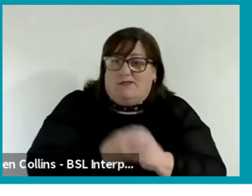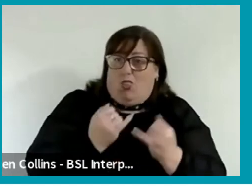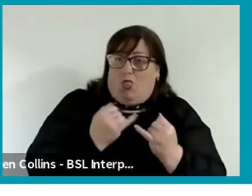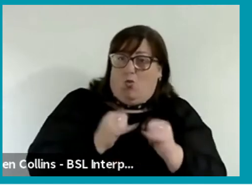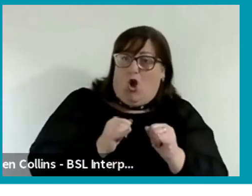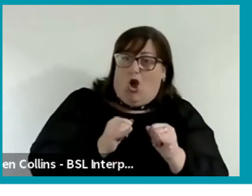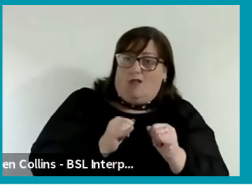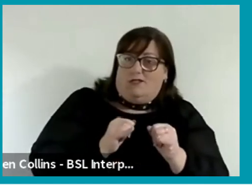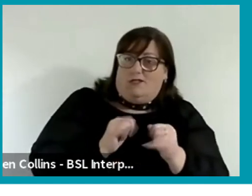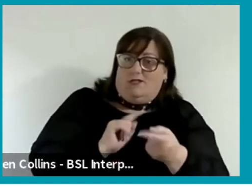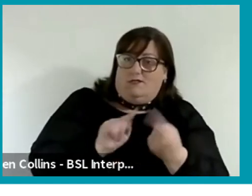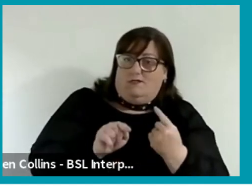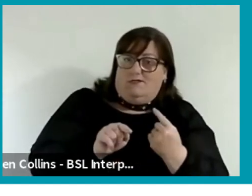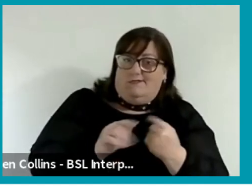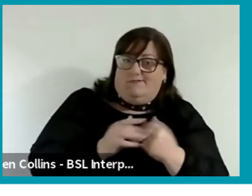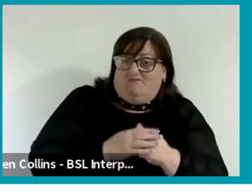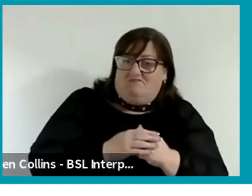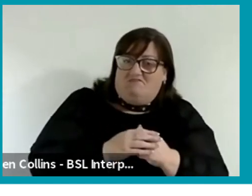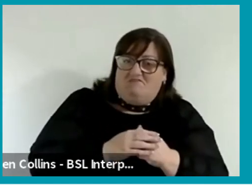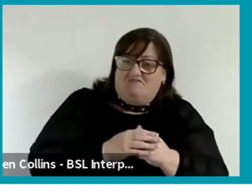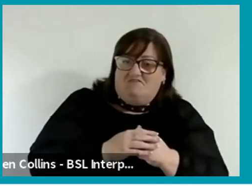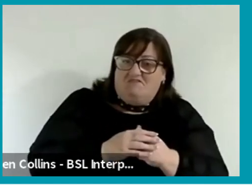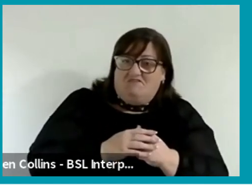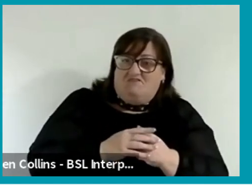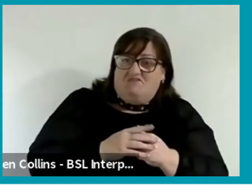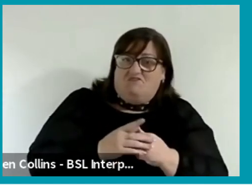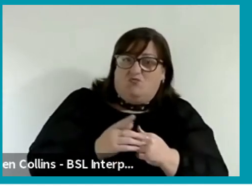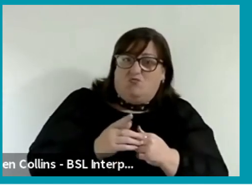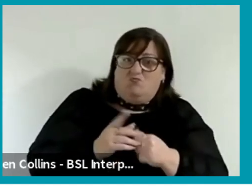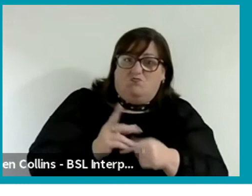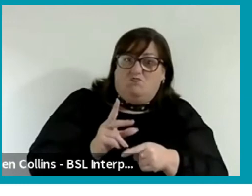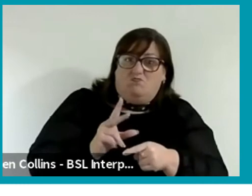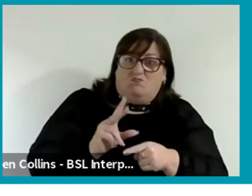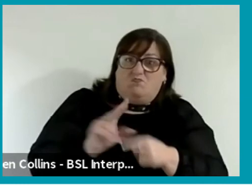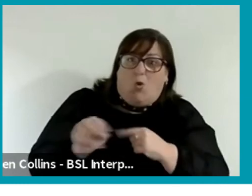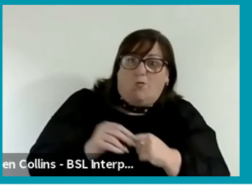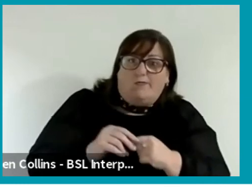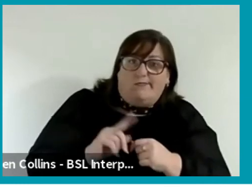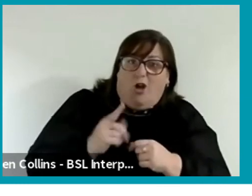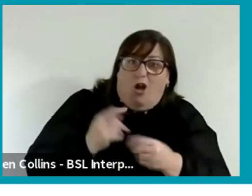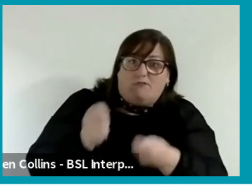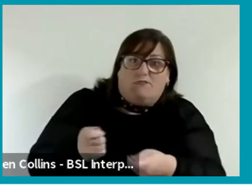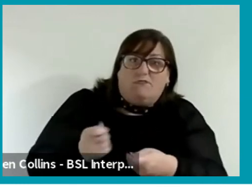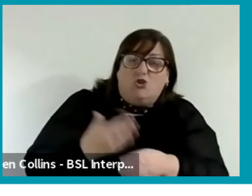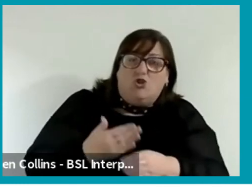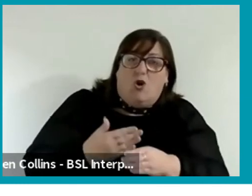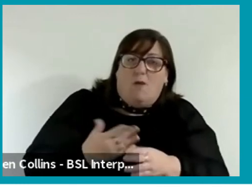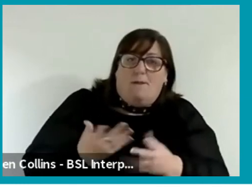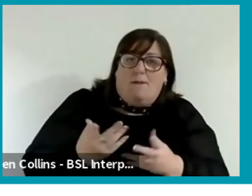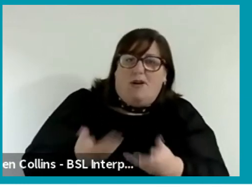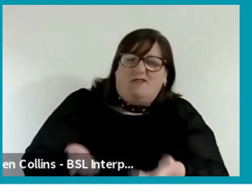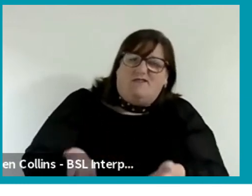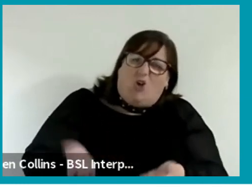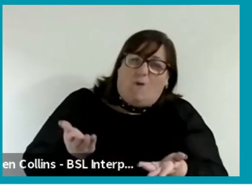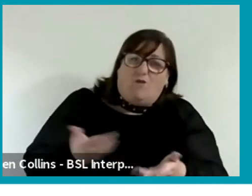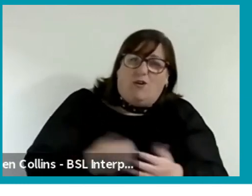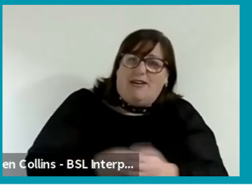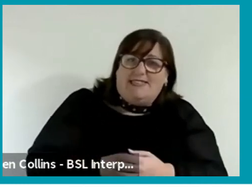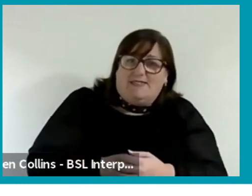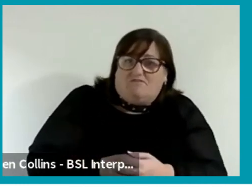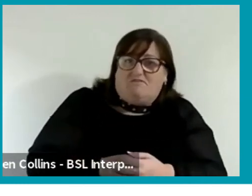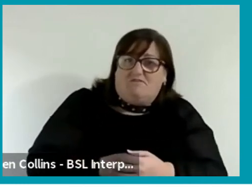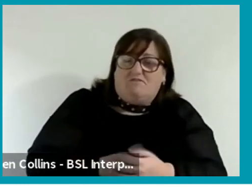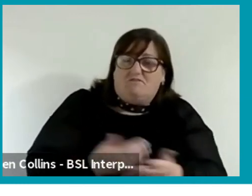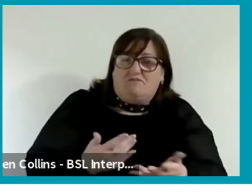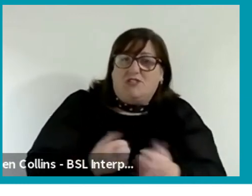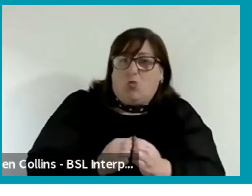this time, please keep applying, maybe for other job if these skills are not right for the job, but just go for it.